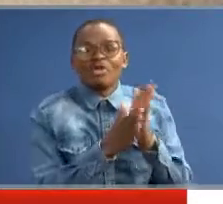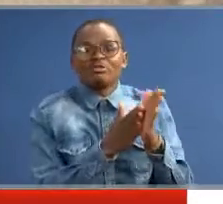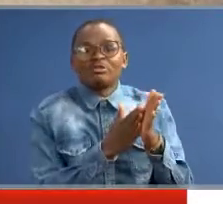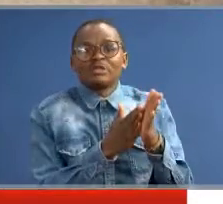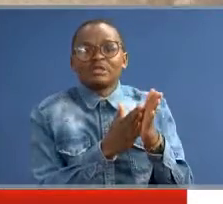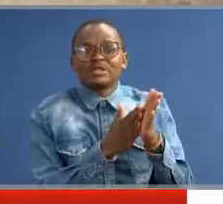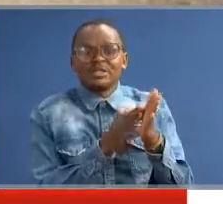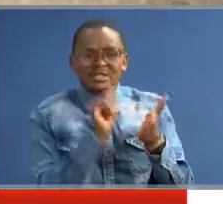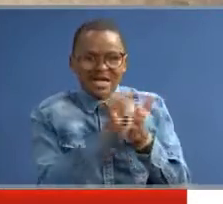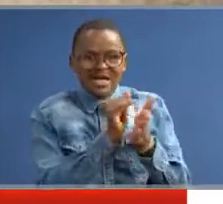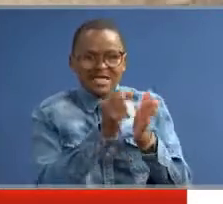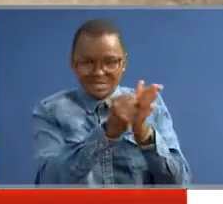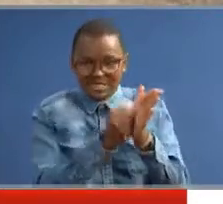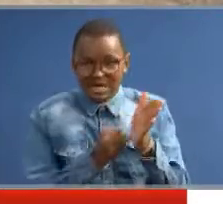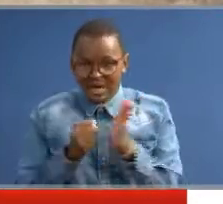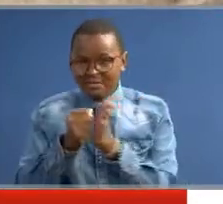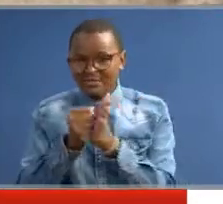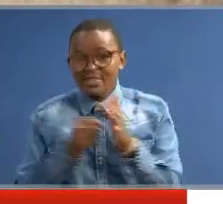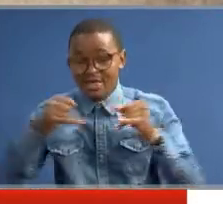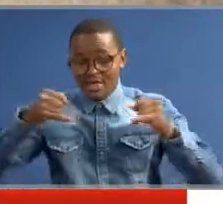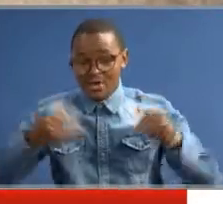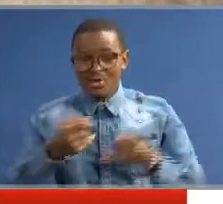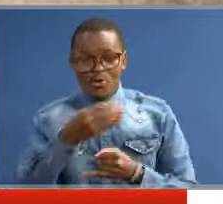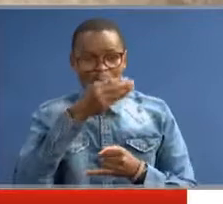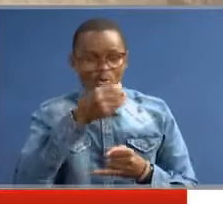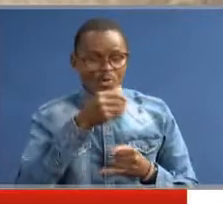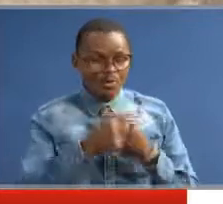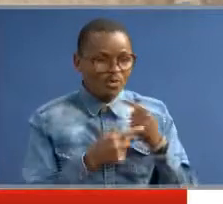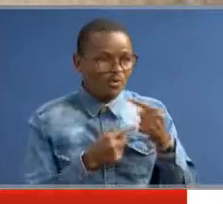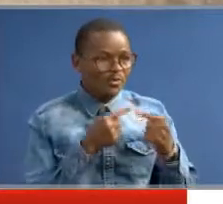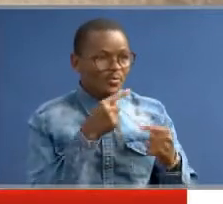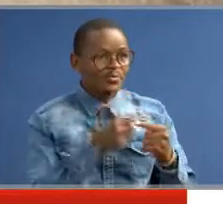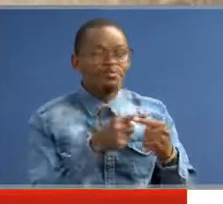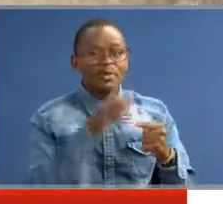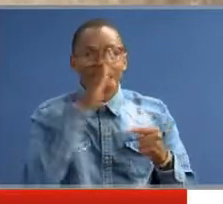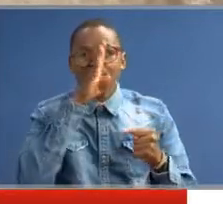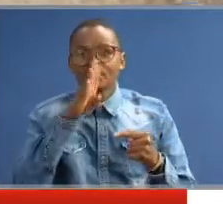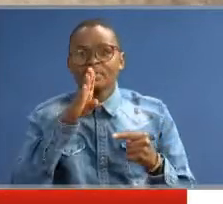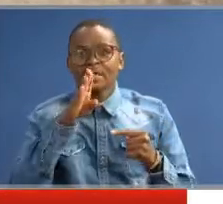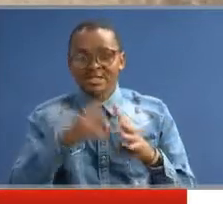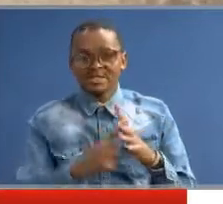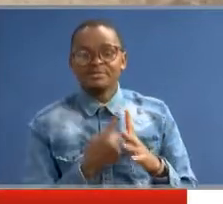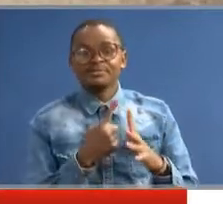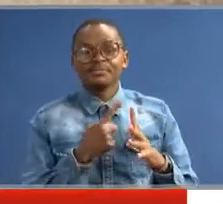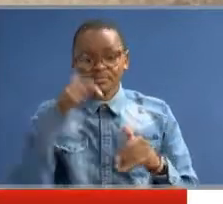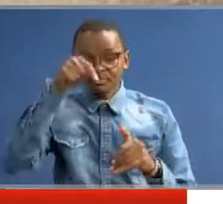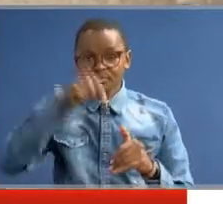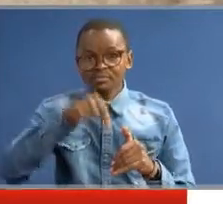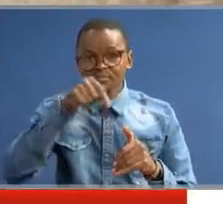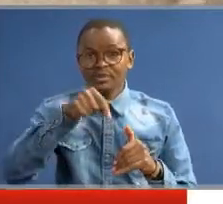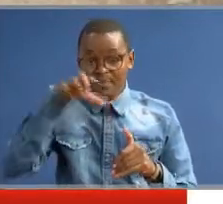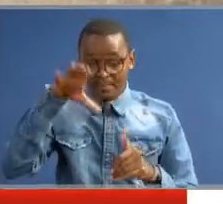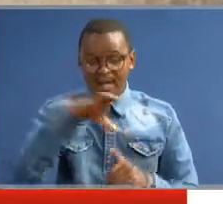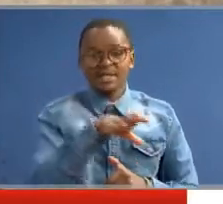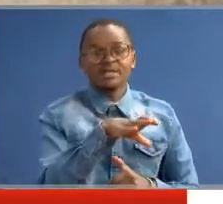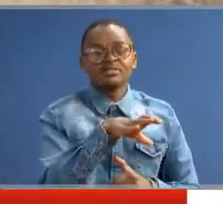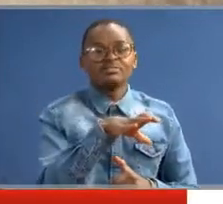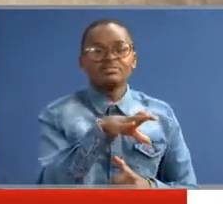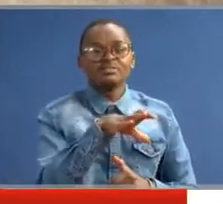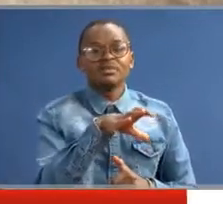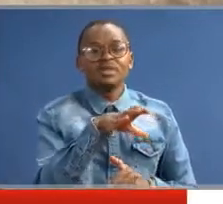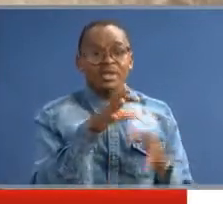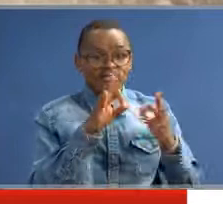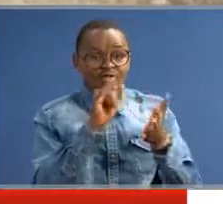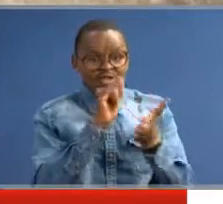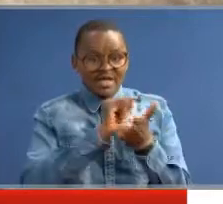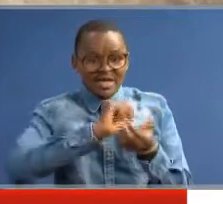that strain, if the new notes, because it is when they are being rolled down to the market, you see. So